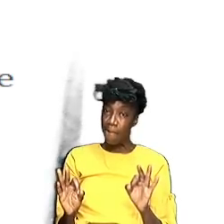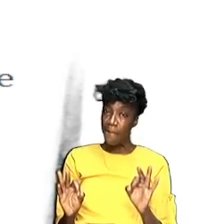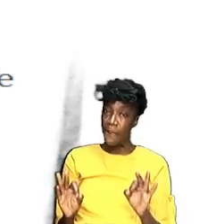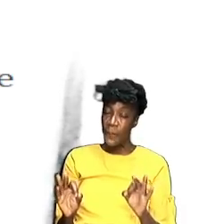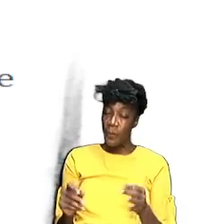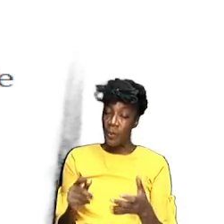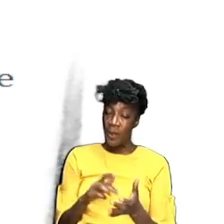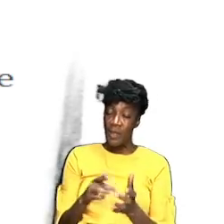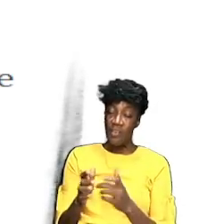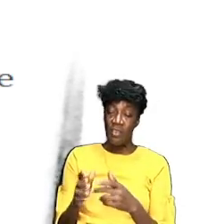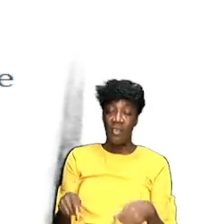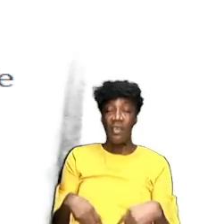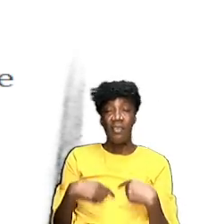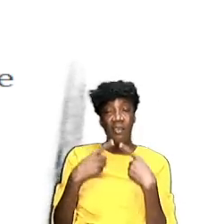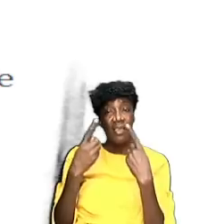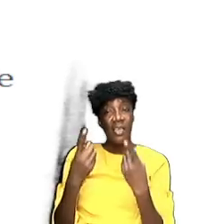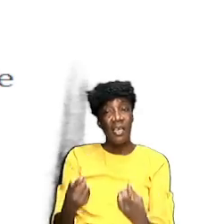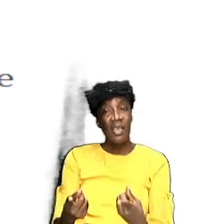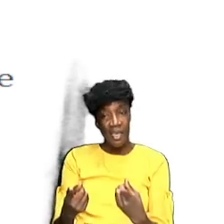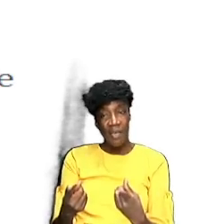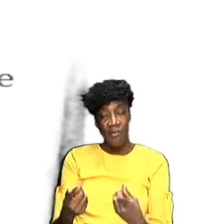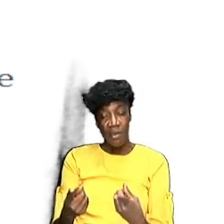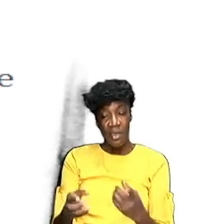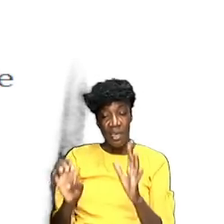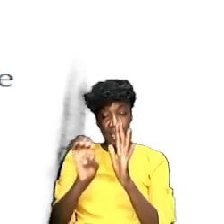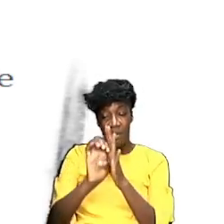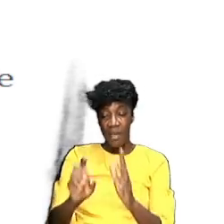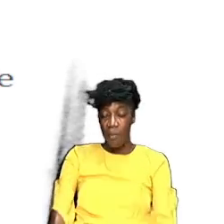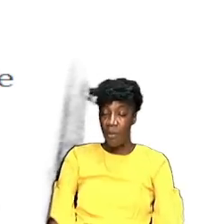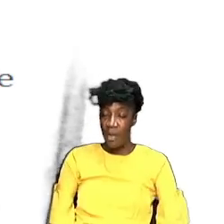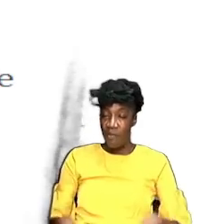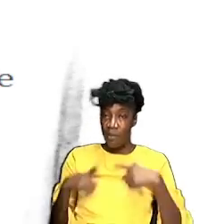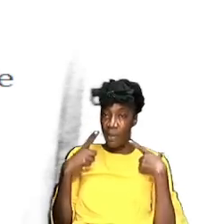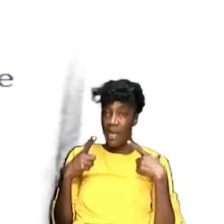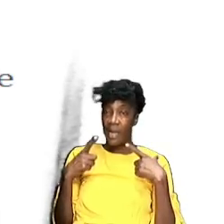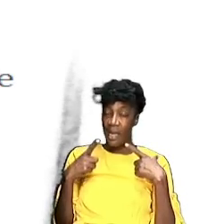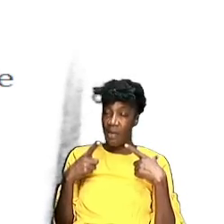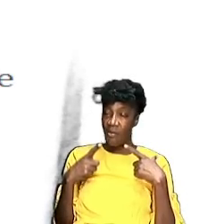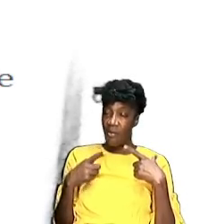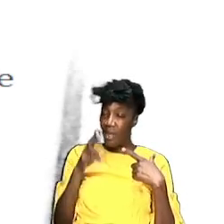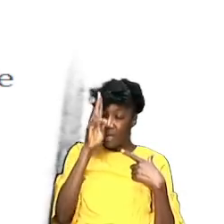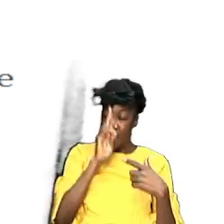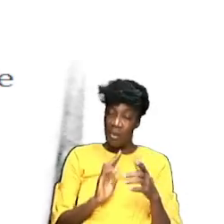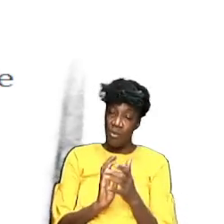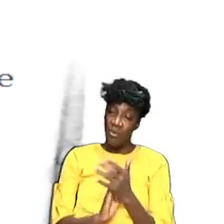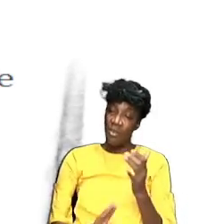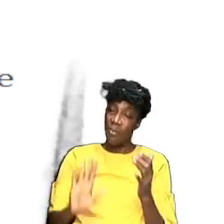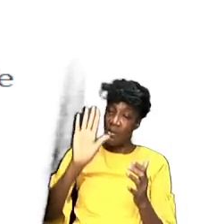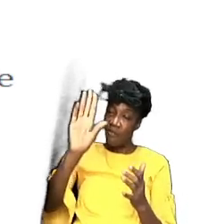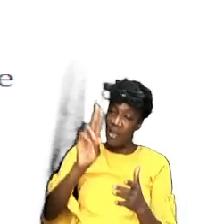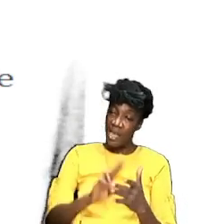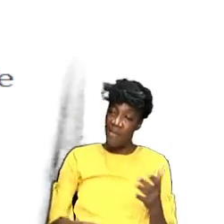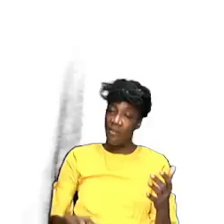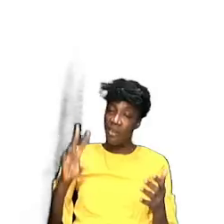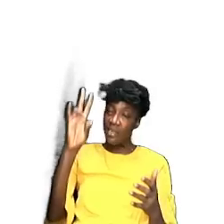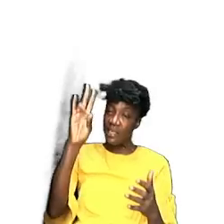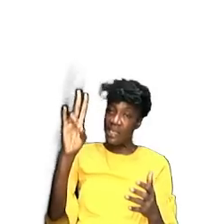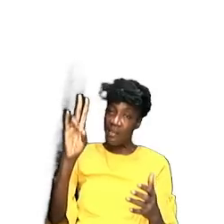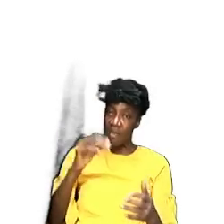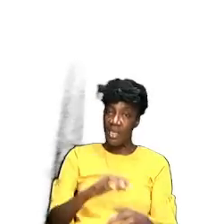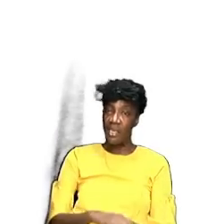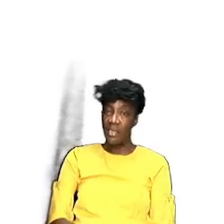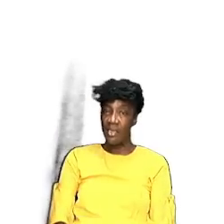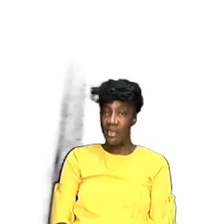Jesus gave us a good example of his very life. He said in Hebrews chapter 5 and verse 7, he said, look